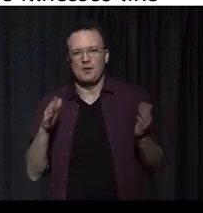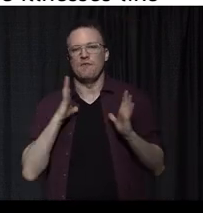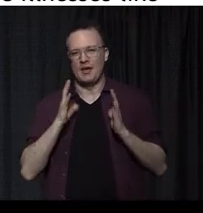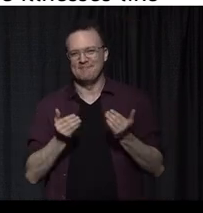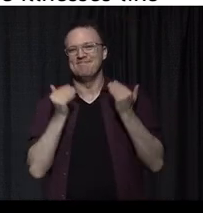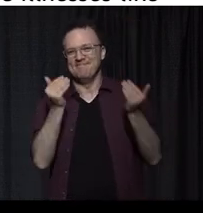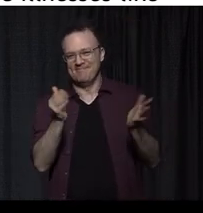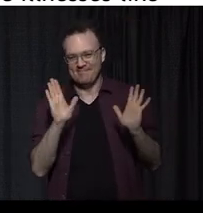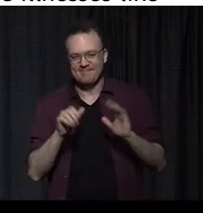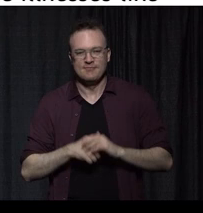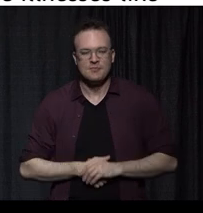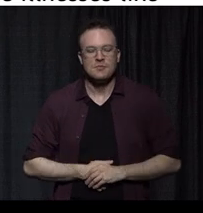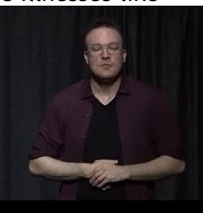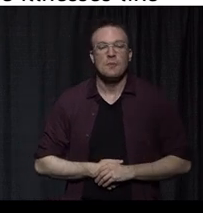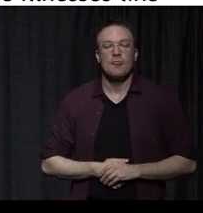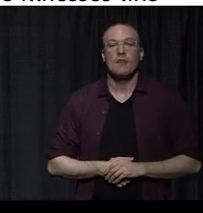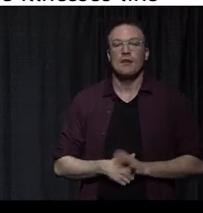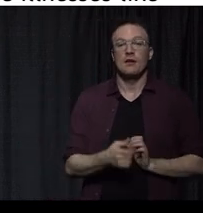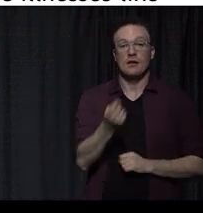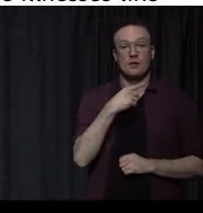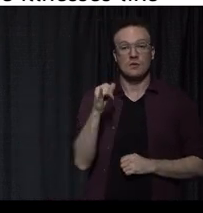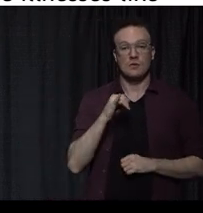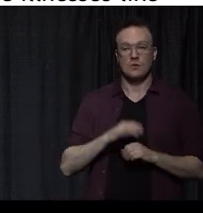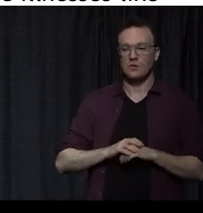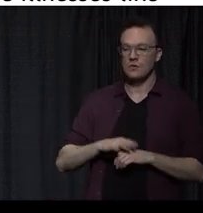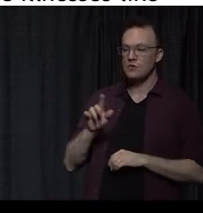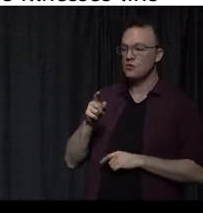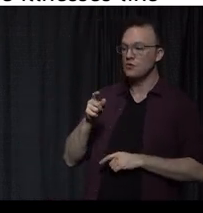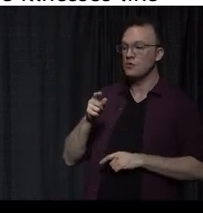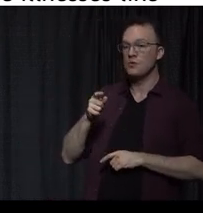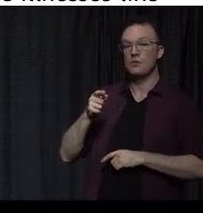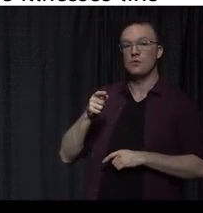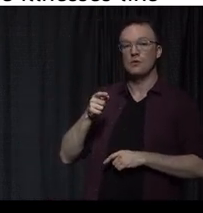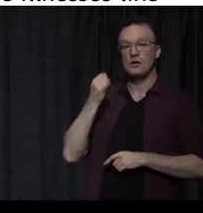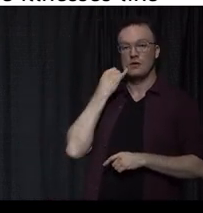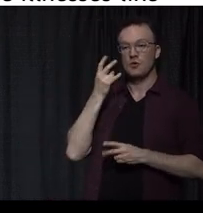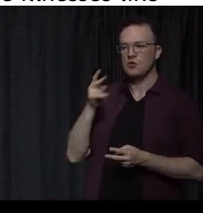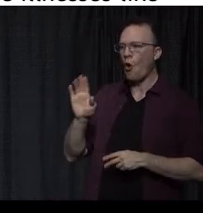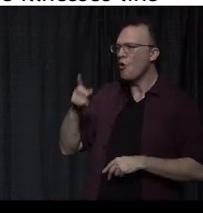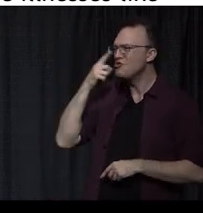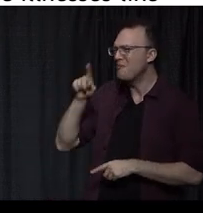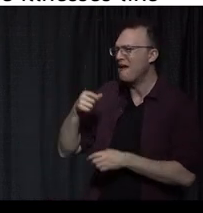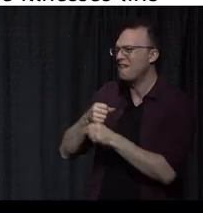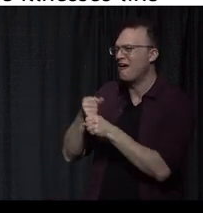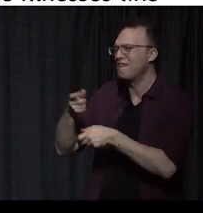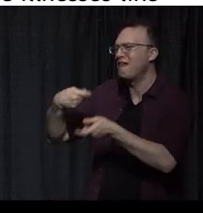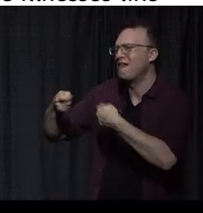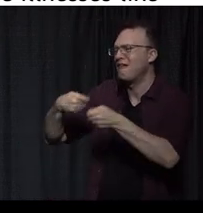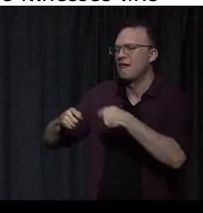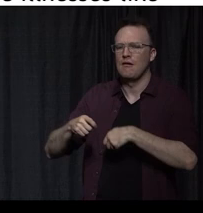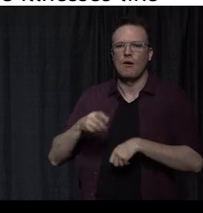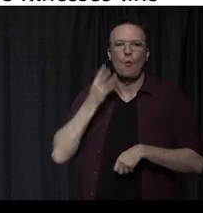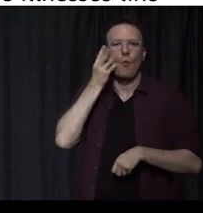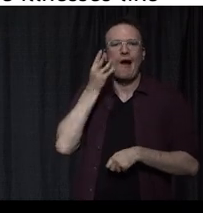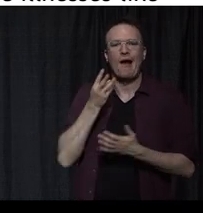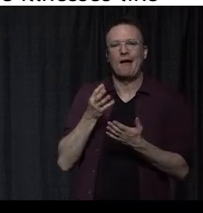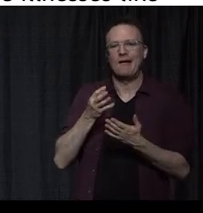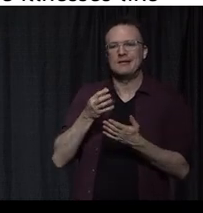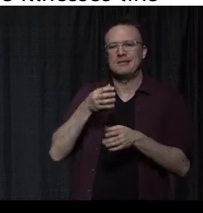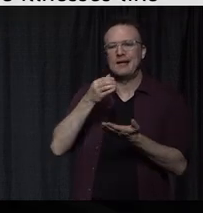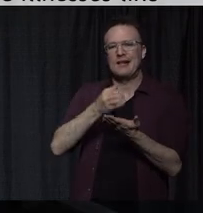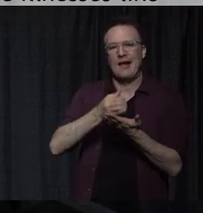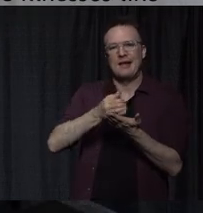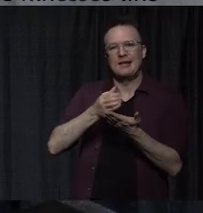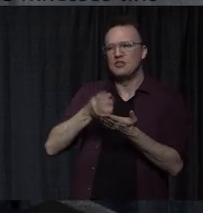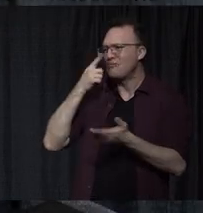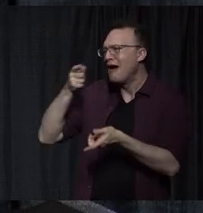on. To being asked to replace coffee at events or replenish wine glasses. These are